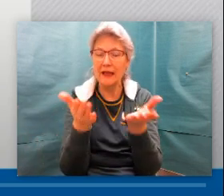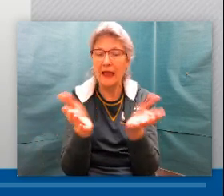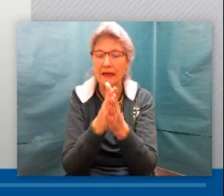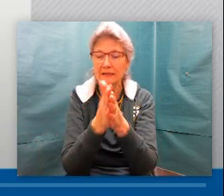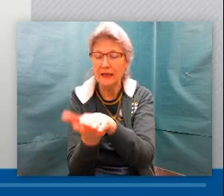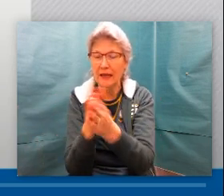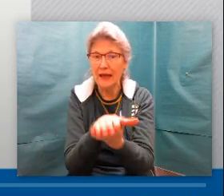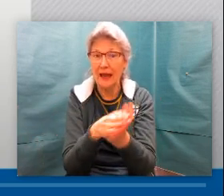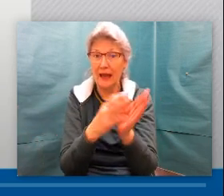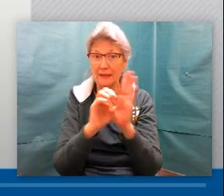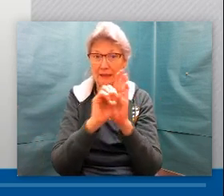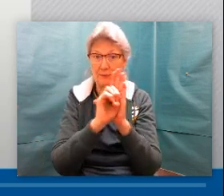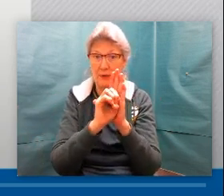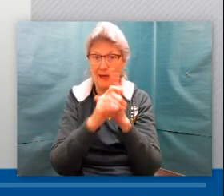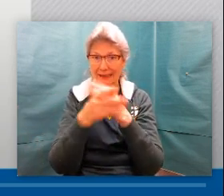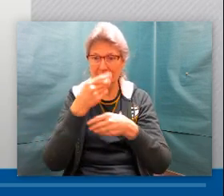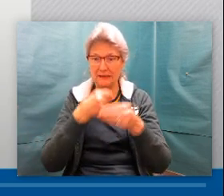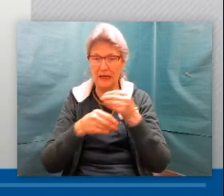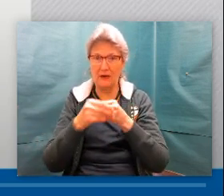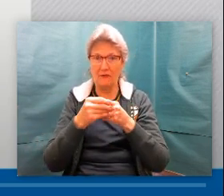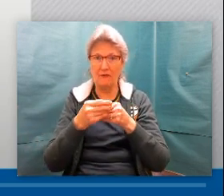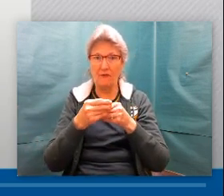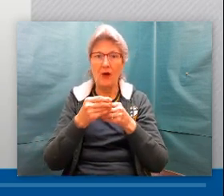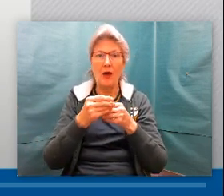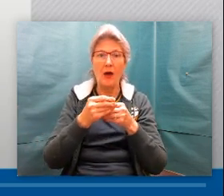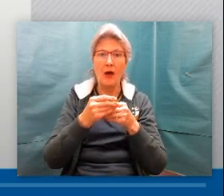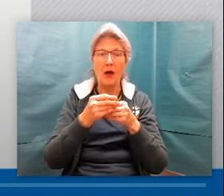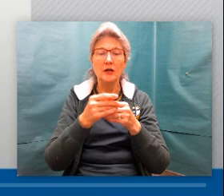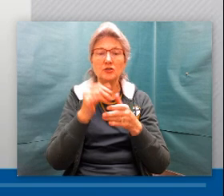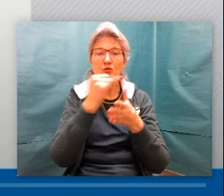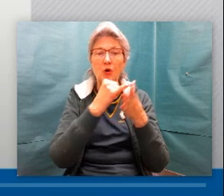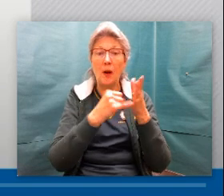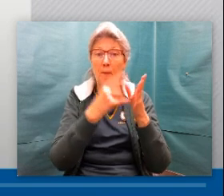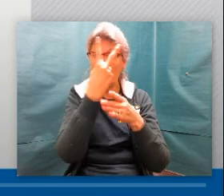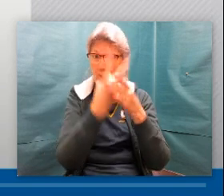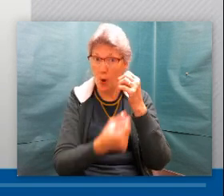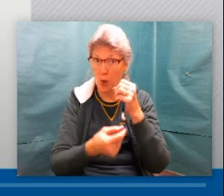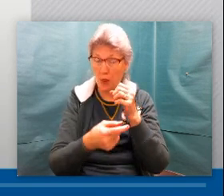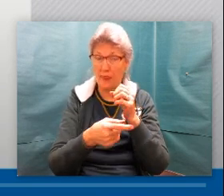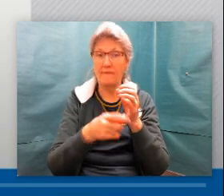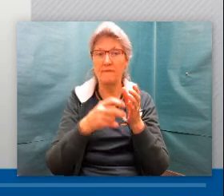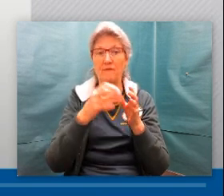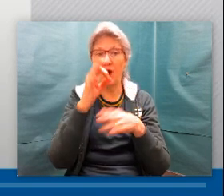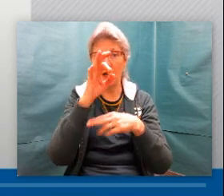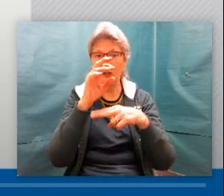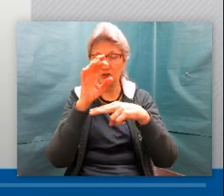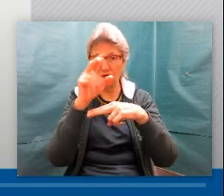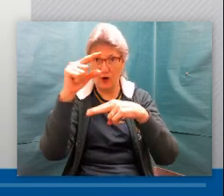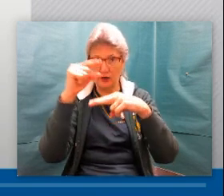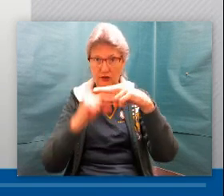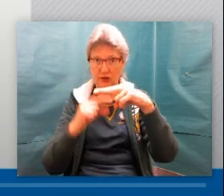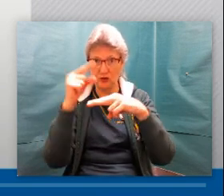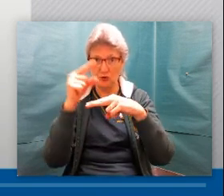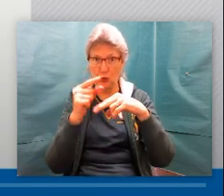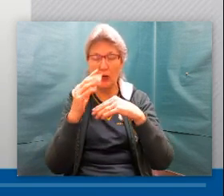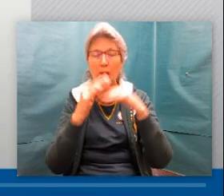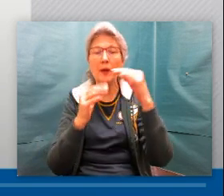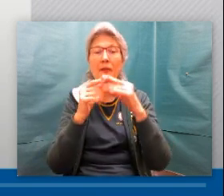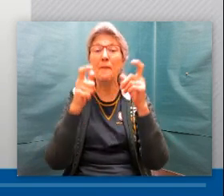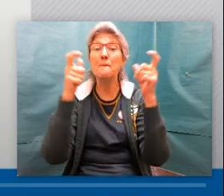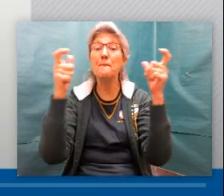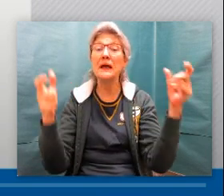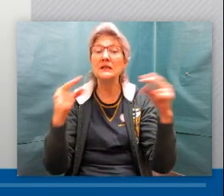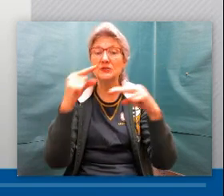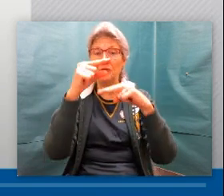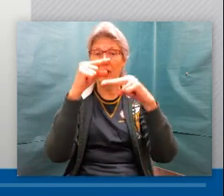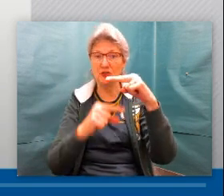example, instead of building both fractions that we see in the problem, because we're subtracting, we're going to build the biggest fraction